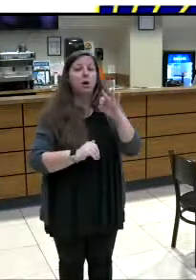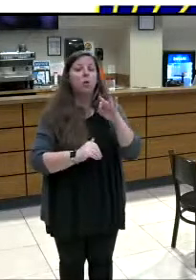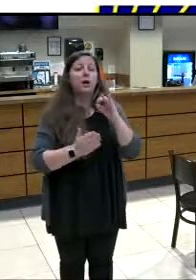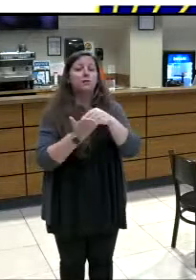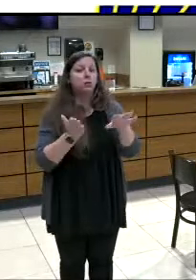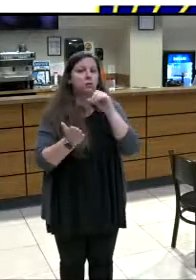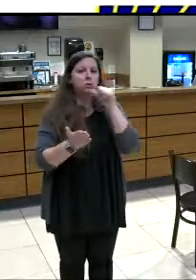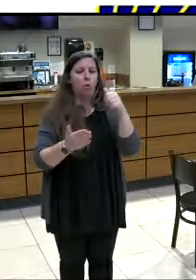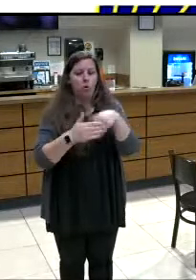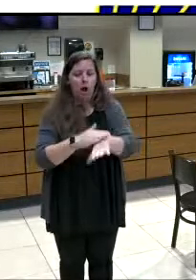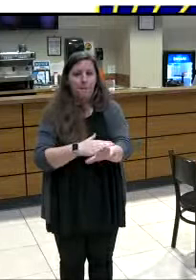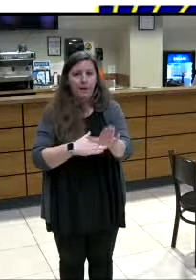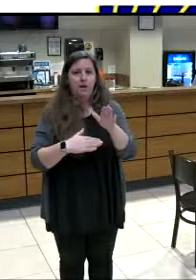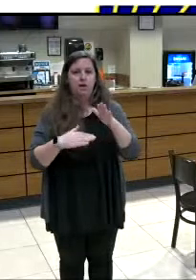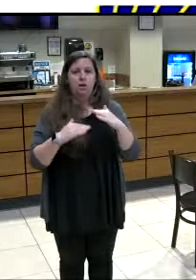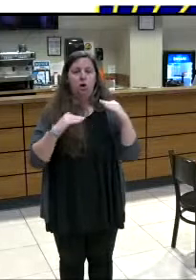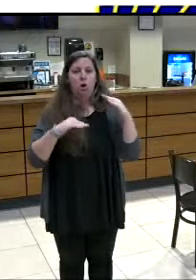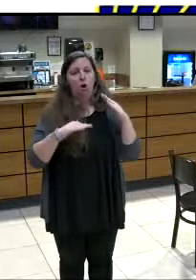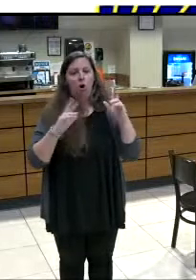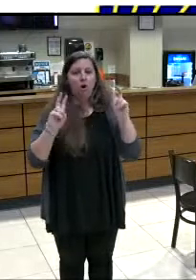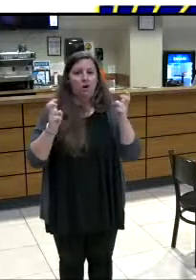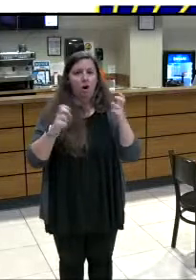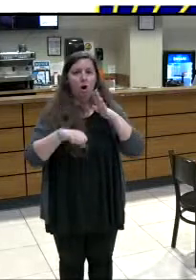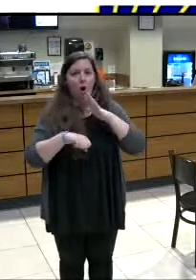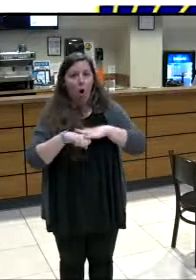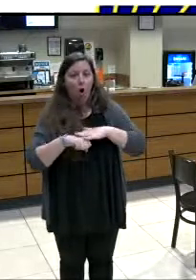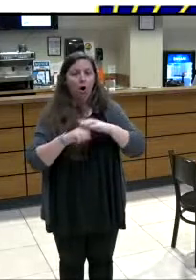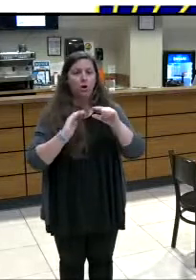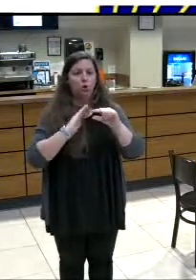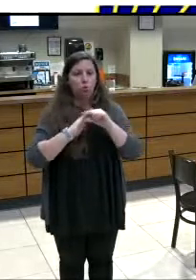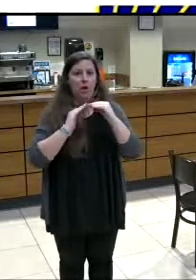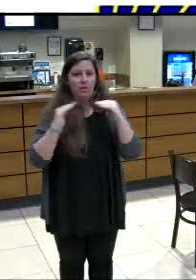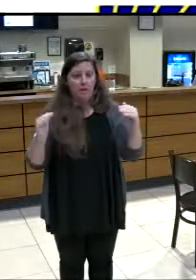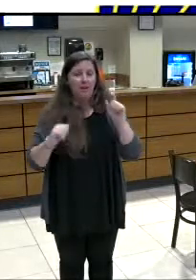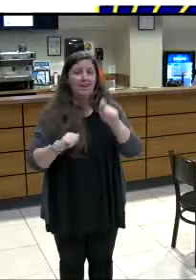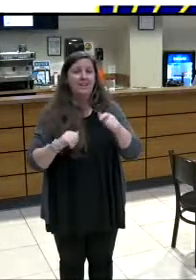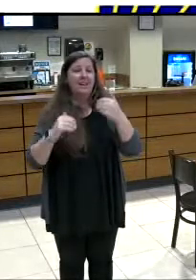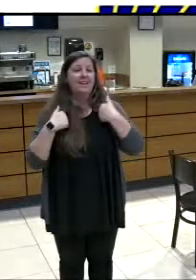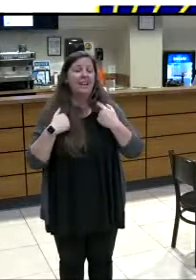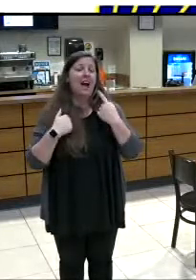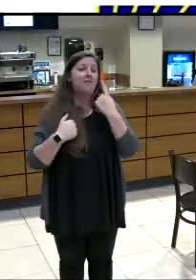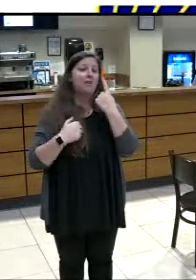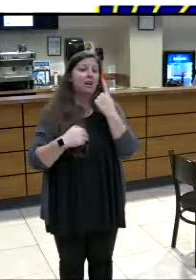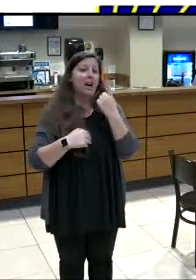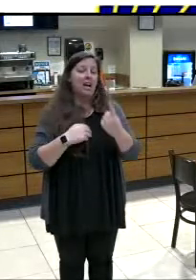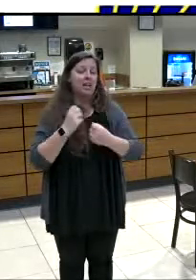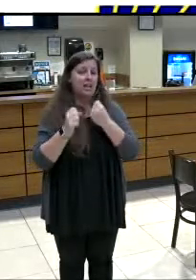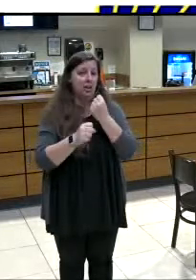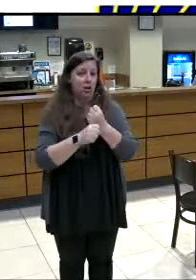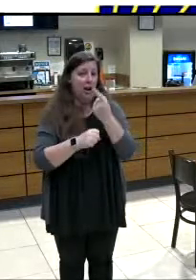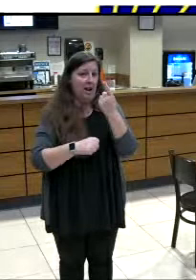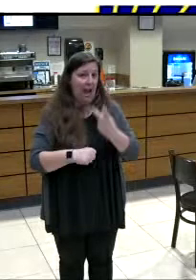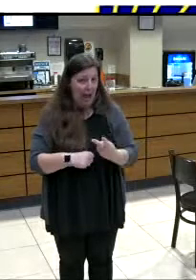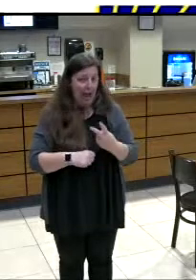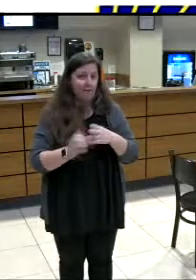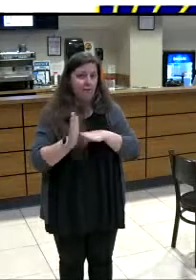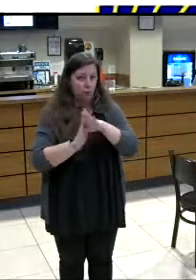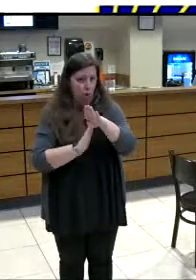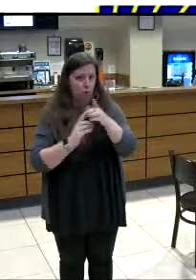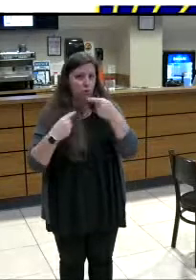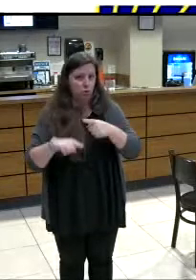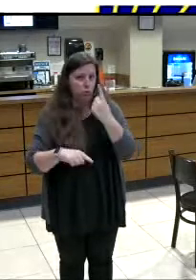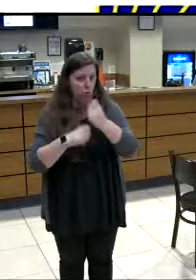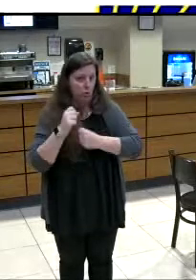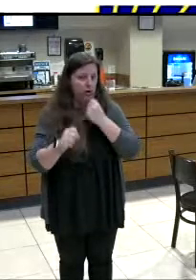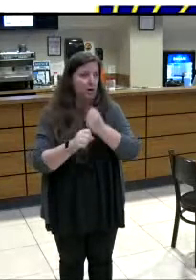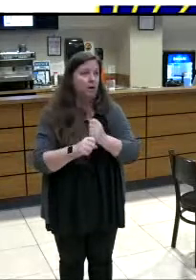need to have 1.5 years or up to 2 years of growth in 1 year. Our second objective is that at least 90% or more